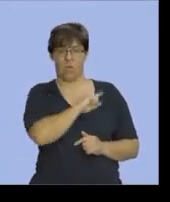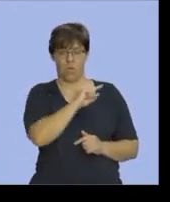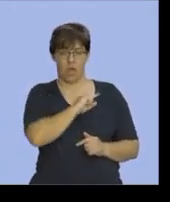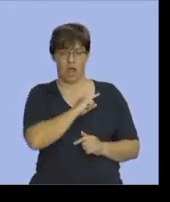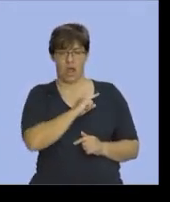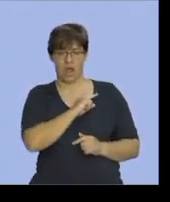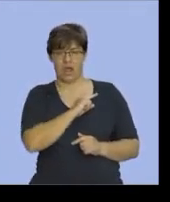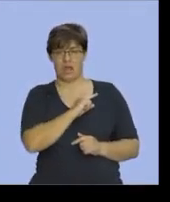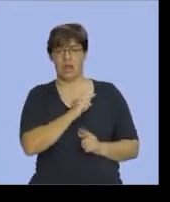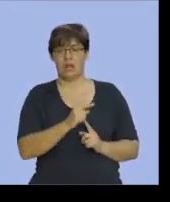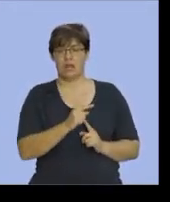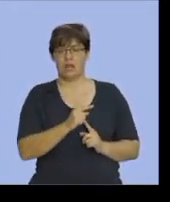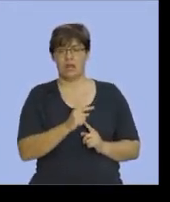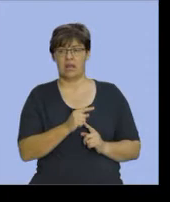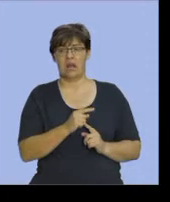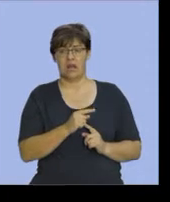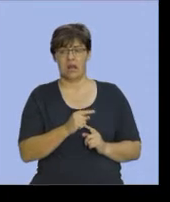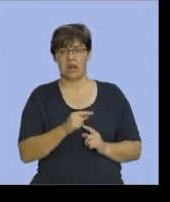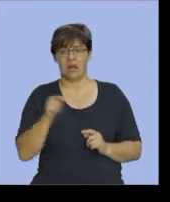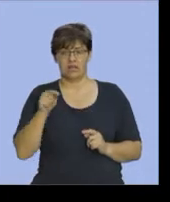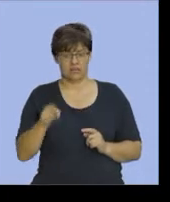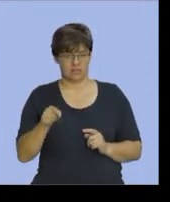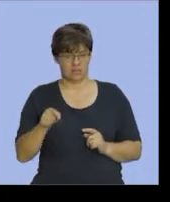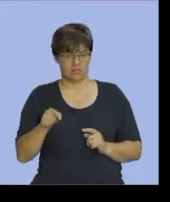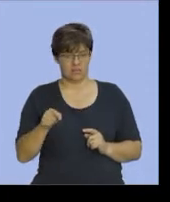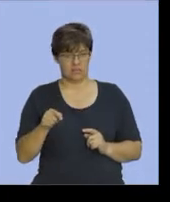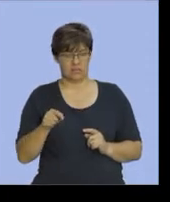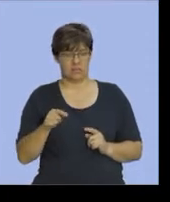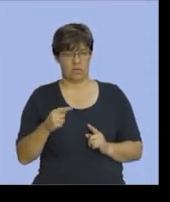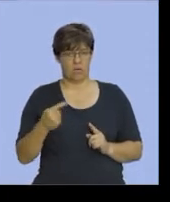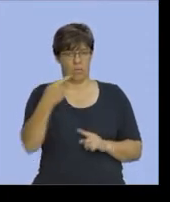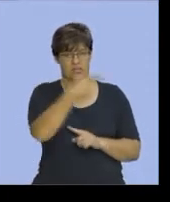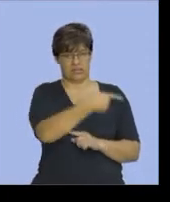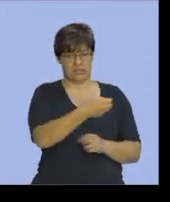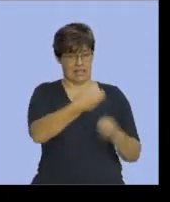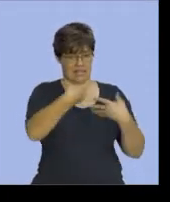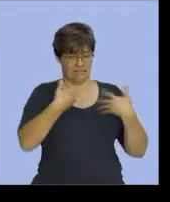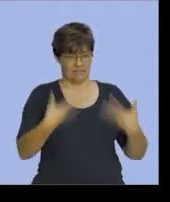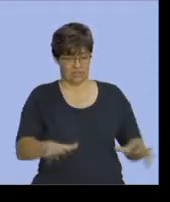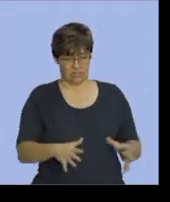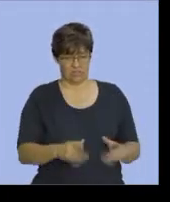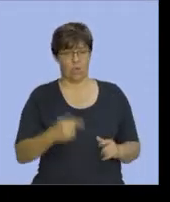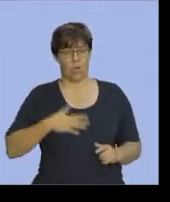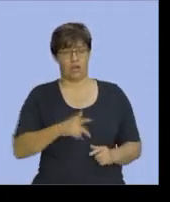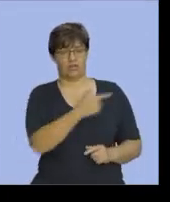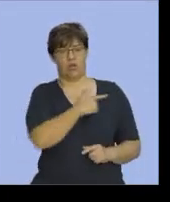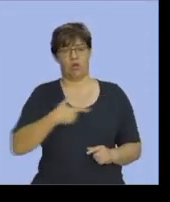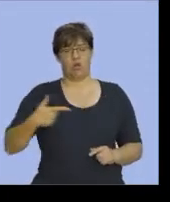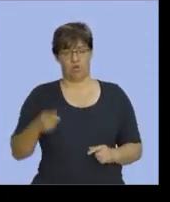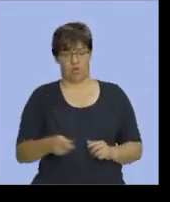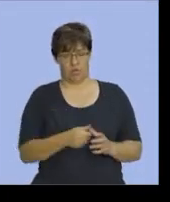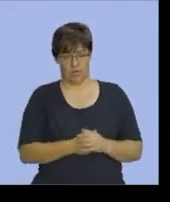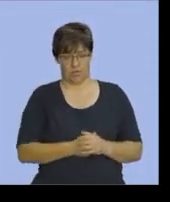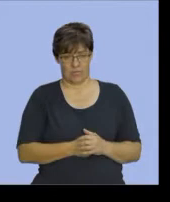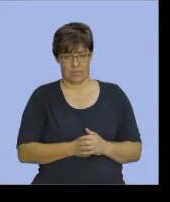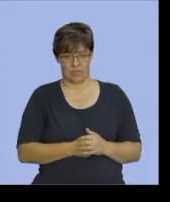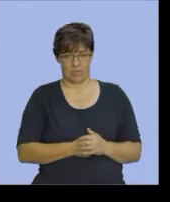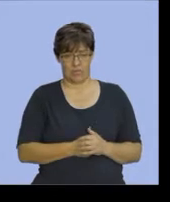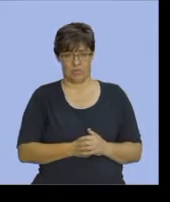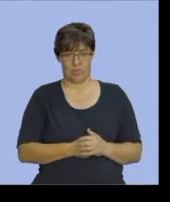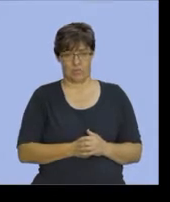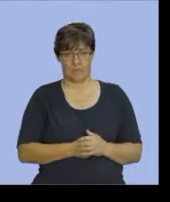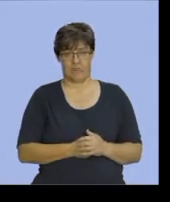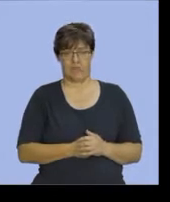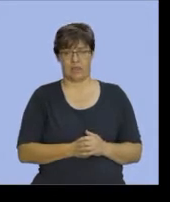Because I'm given the opposite side in relation to the angle, and I'm trying to find the longest side of